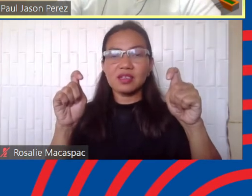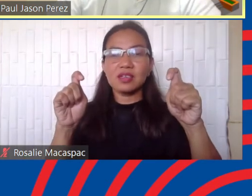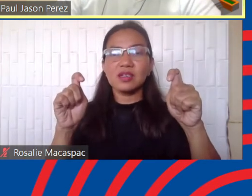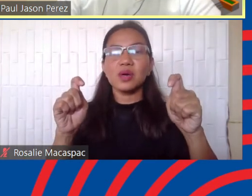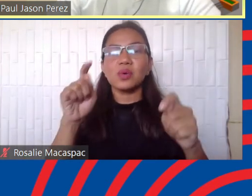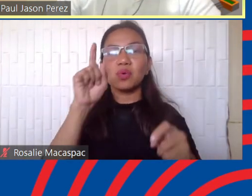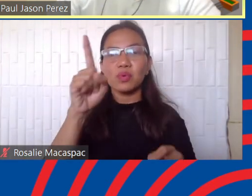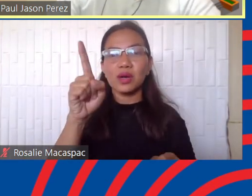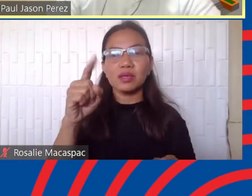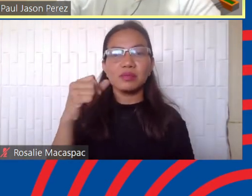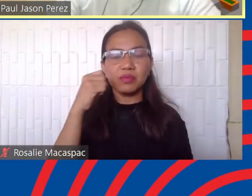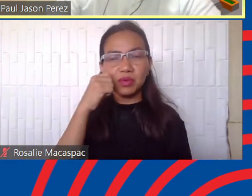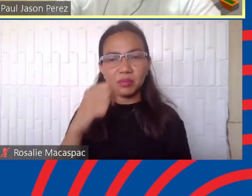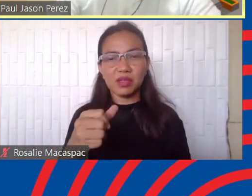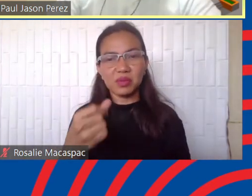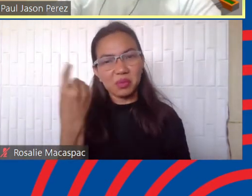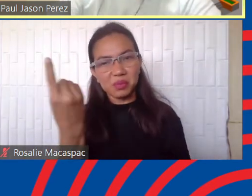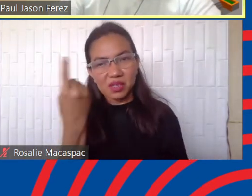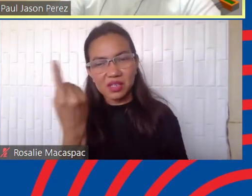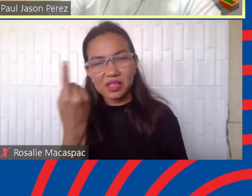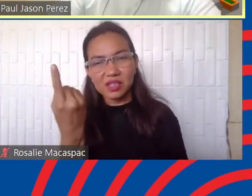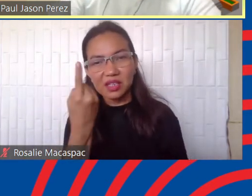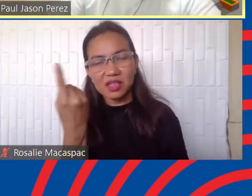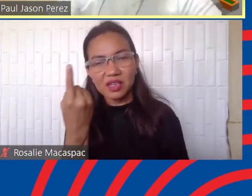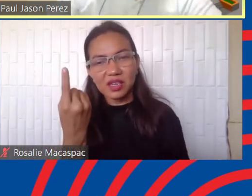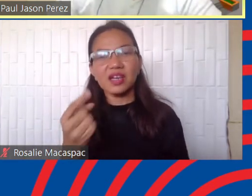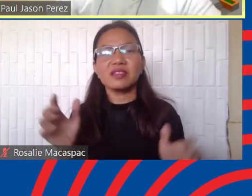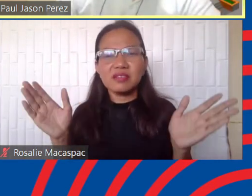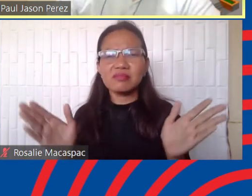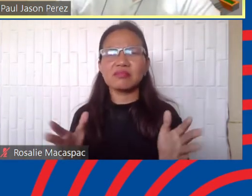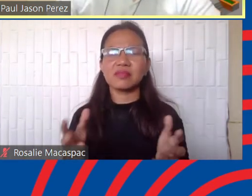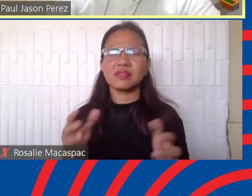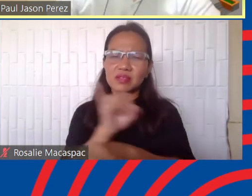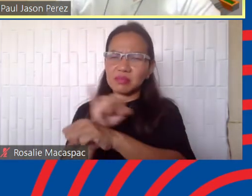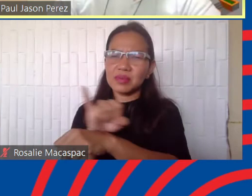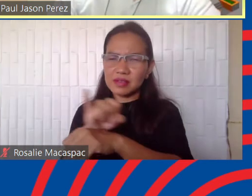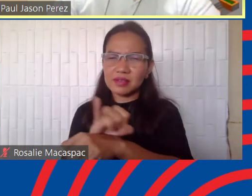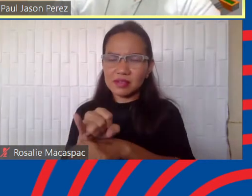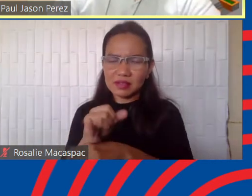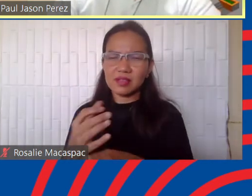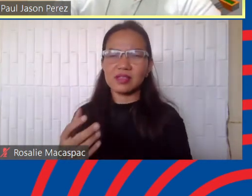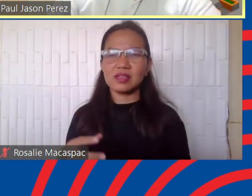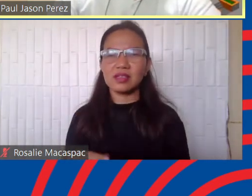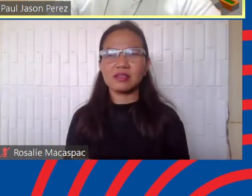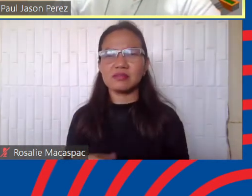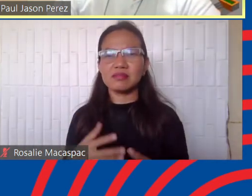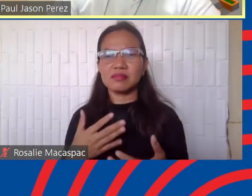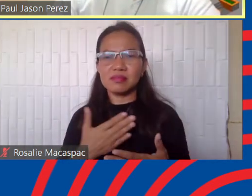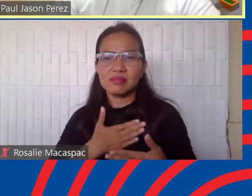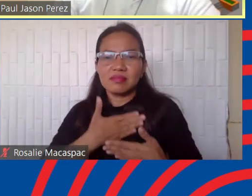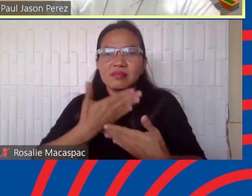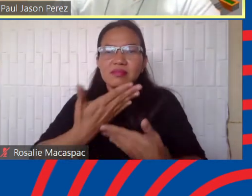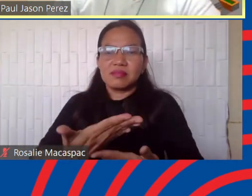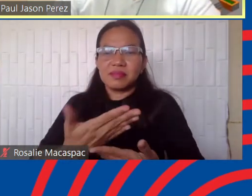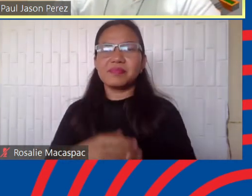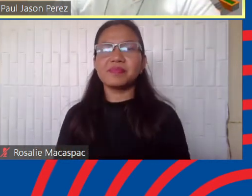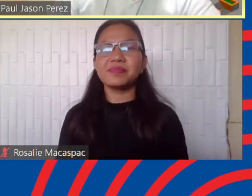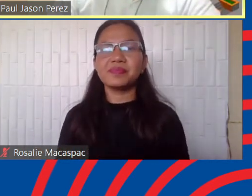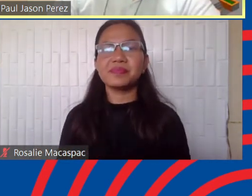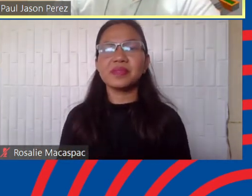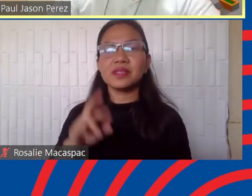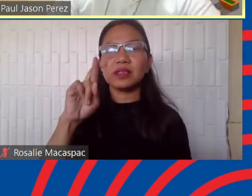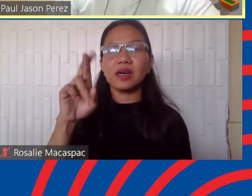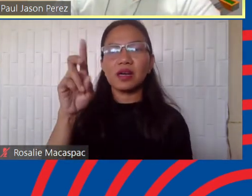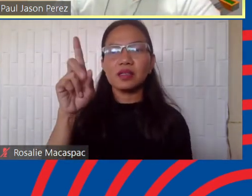one-woman man like Brian. You need to be persistent in convincing your admin. I agree. IT skills bridging RDM